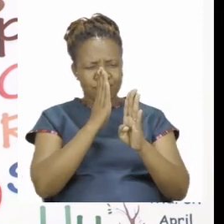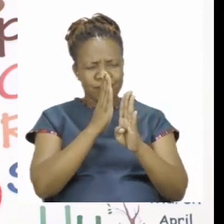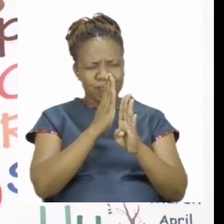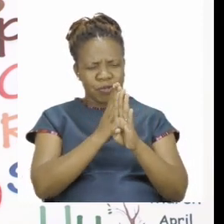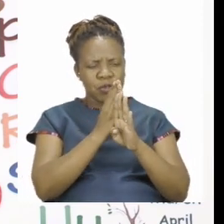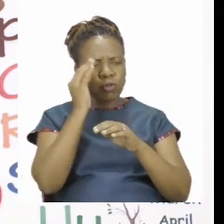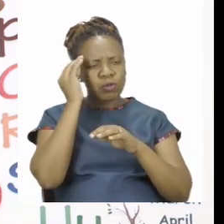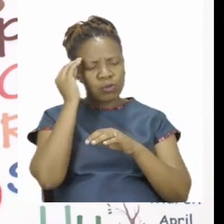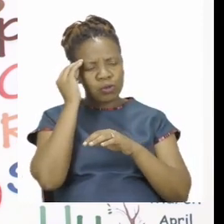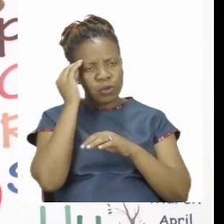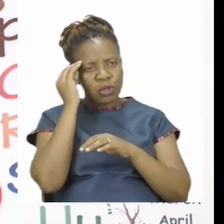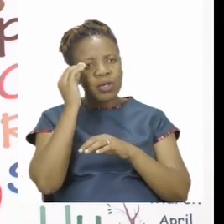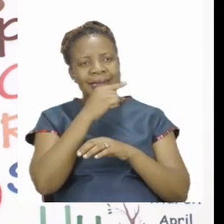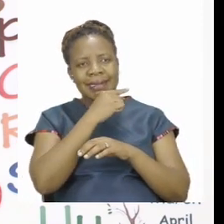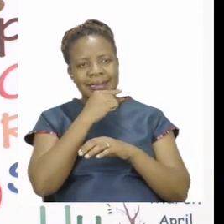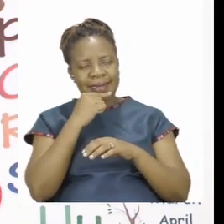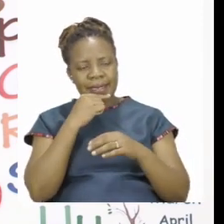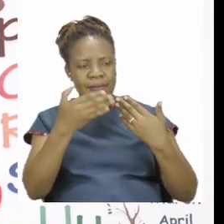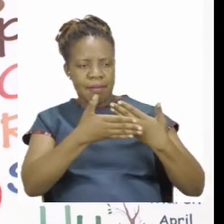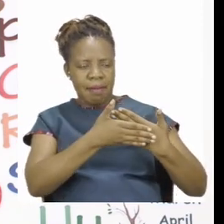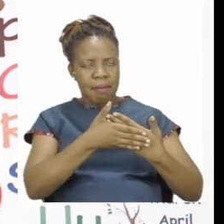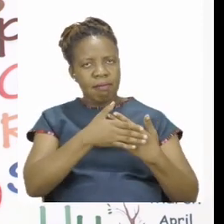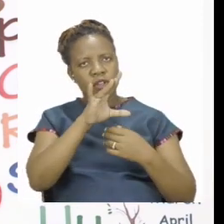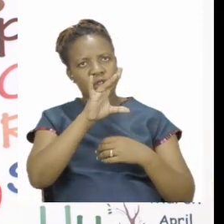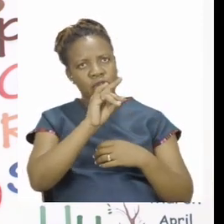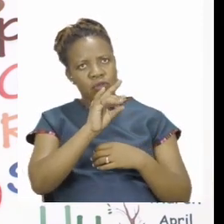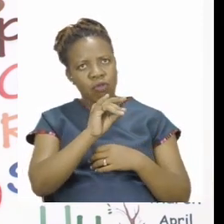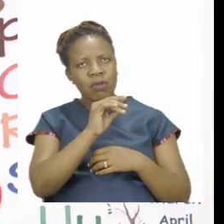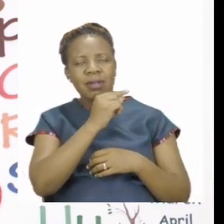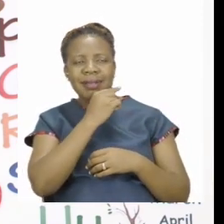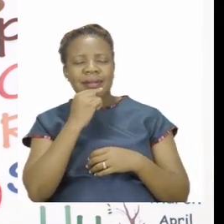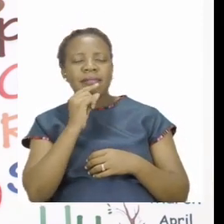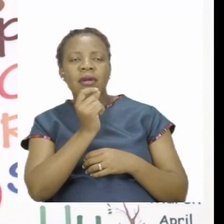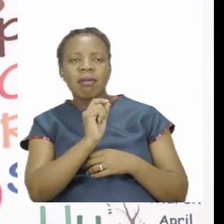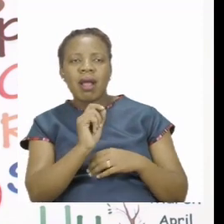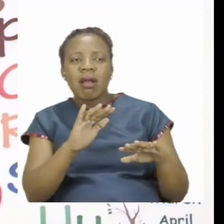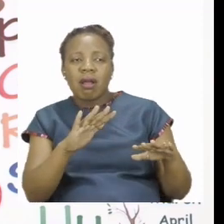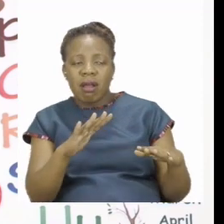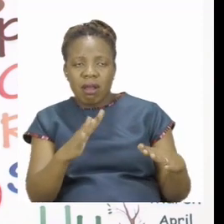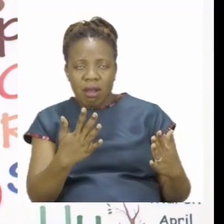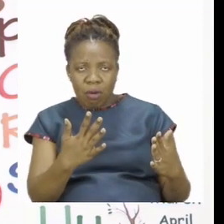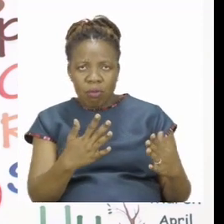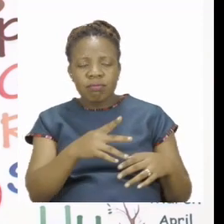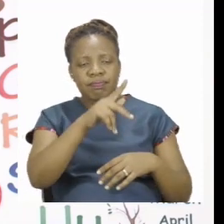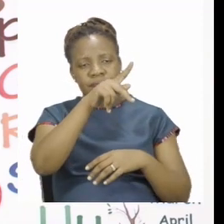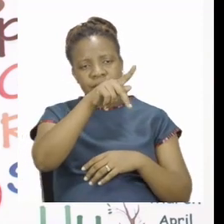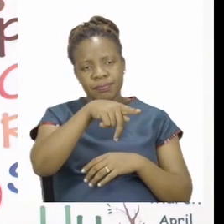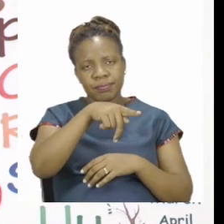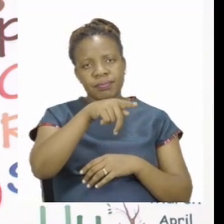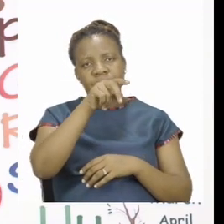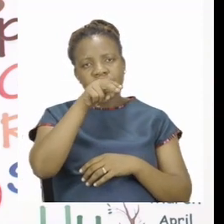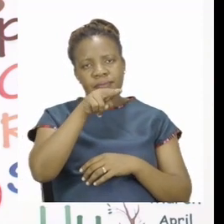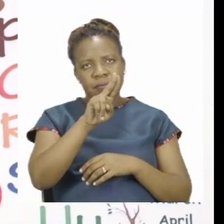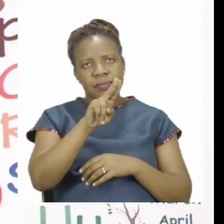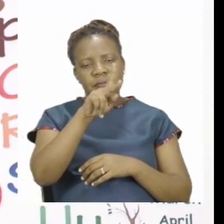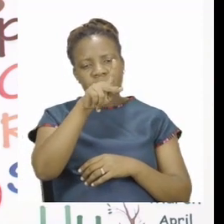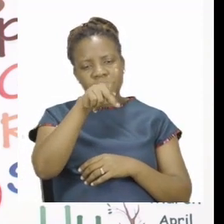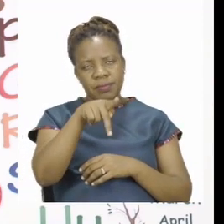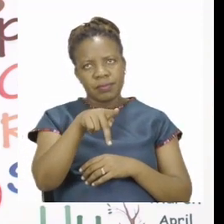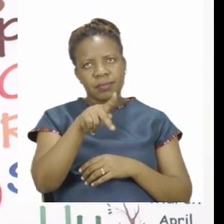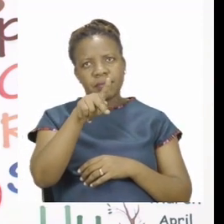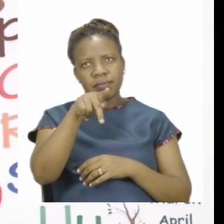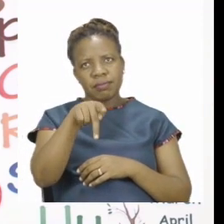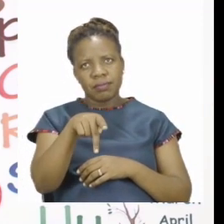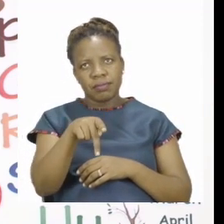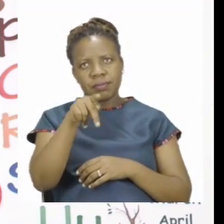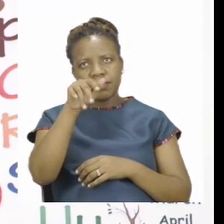P and then a U. Then we put our double P and Y.